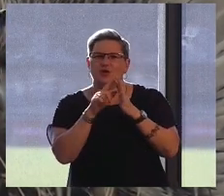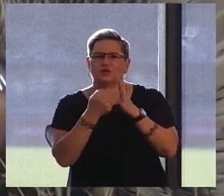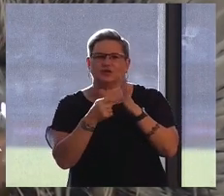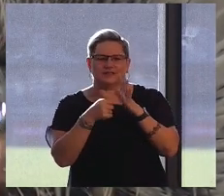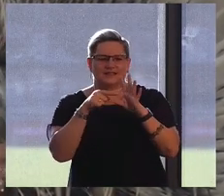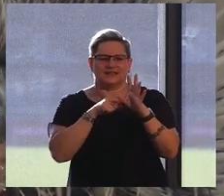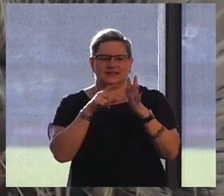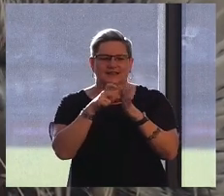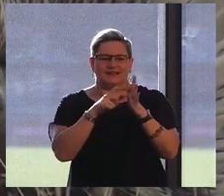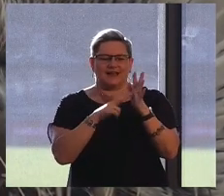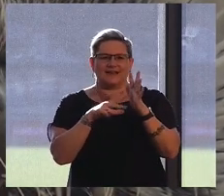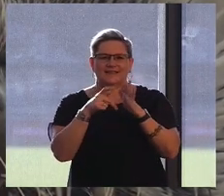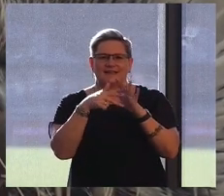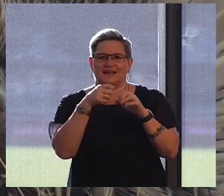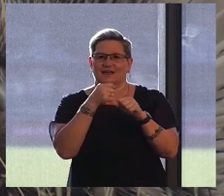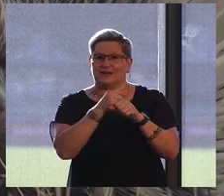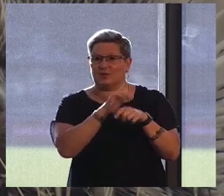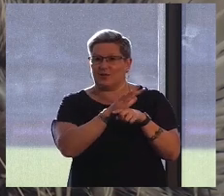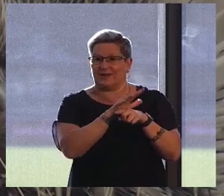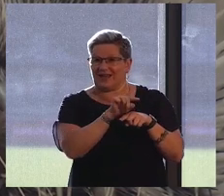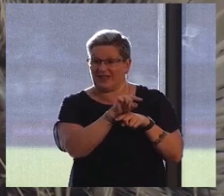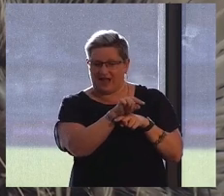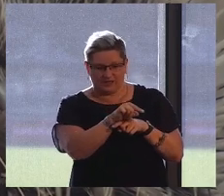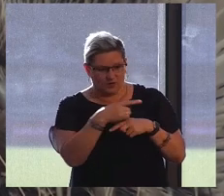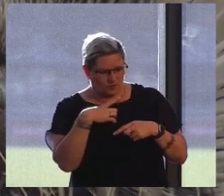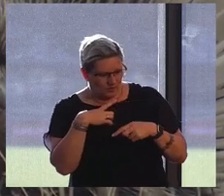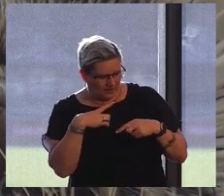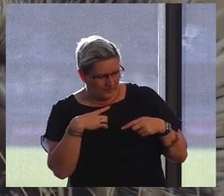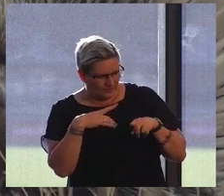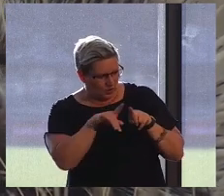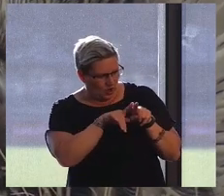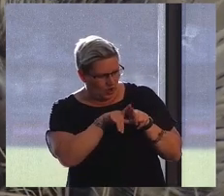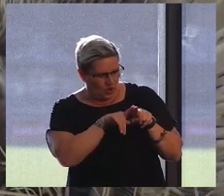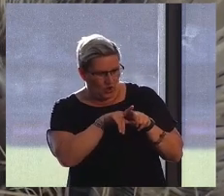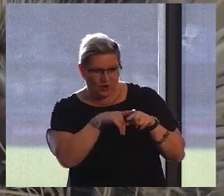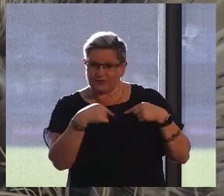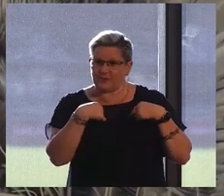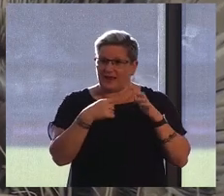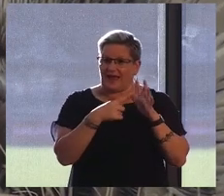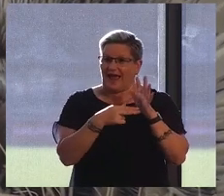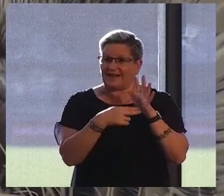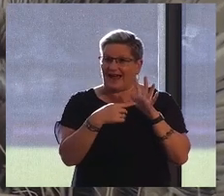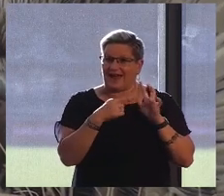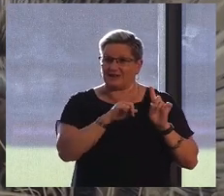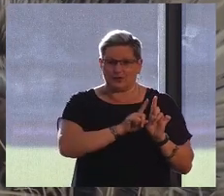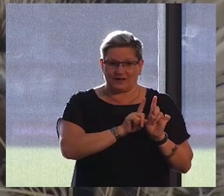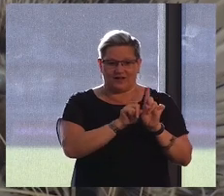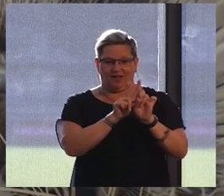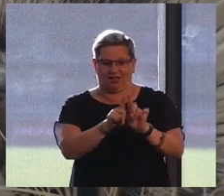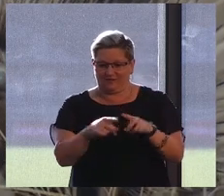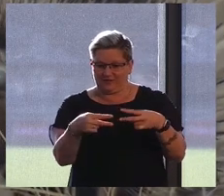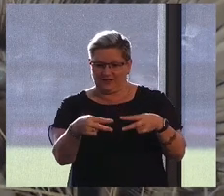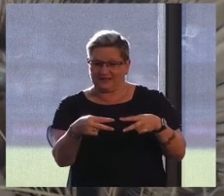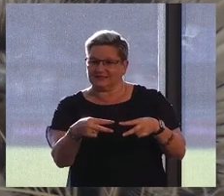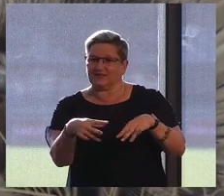of a flash mob. And so Anna and I found ourselves in the middle of the forest, and after the rehearsal, our beautiful